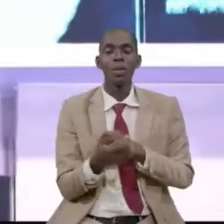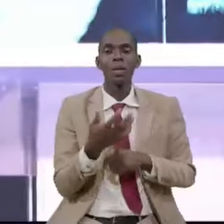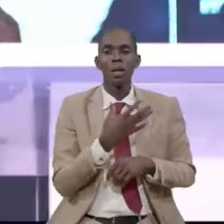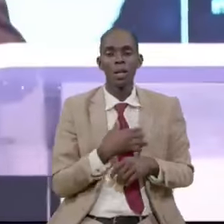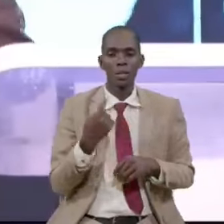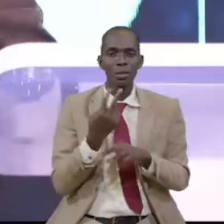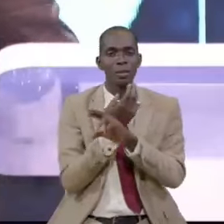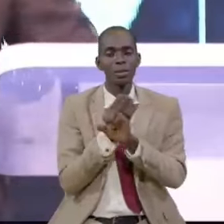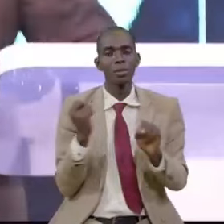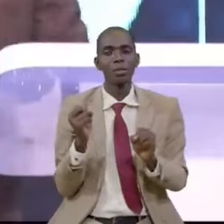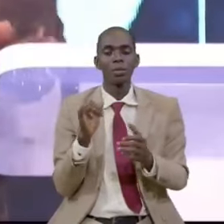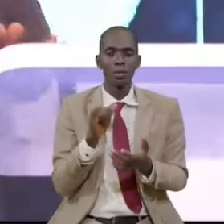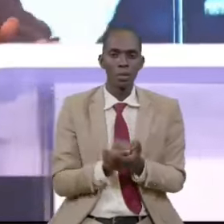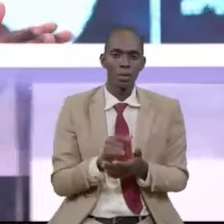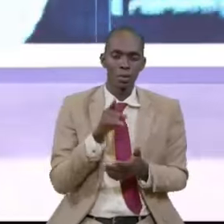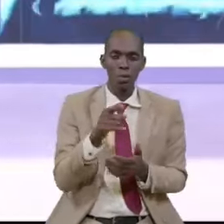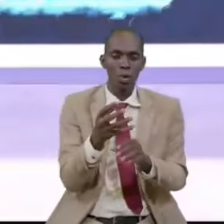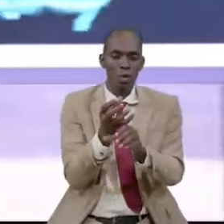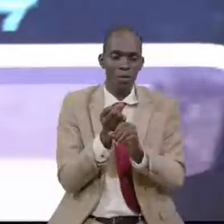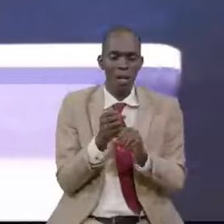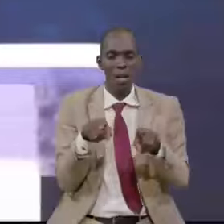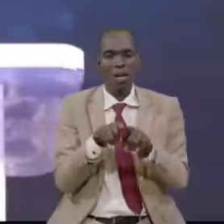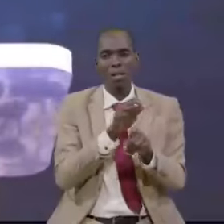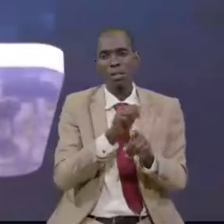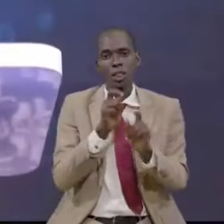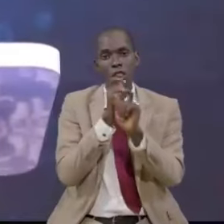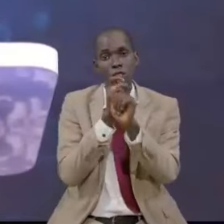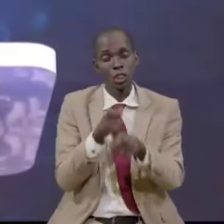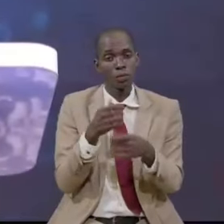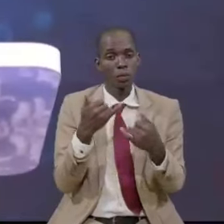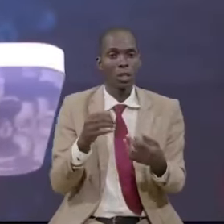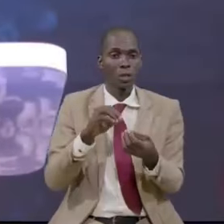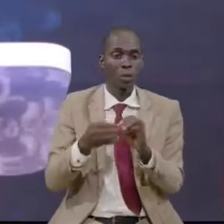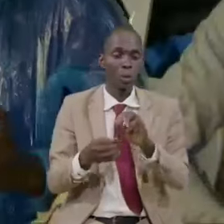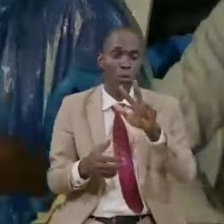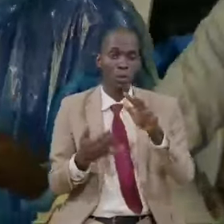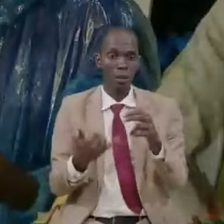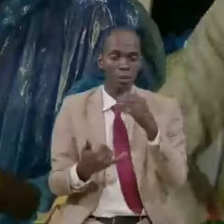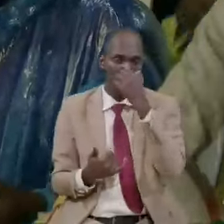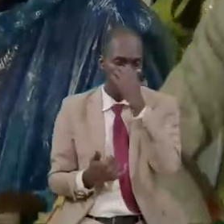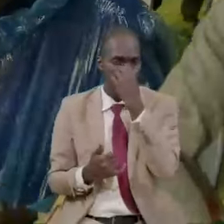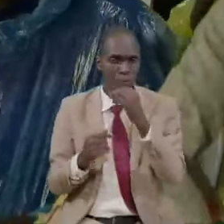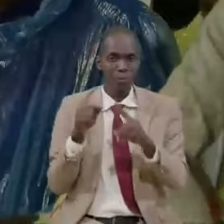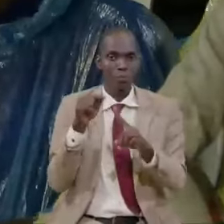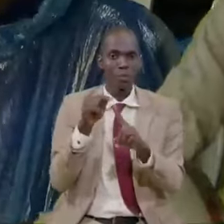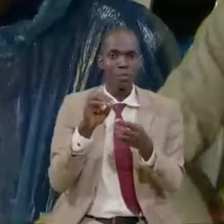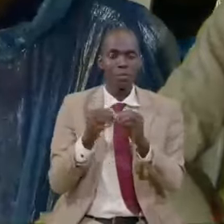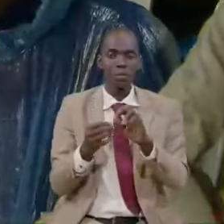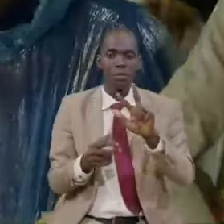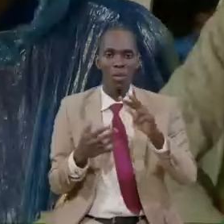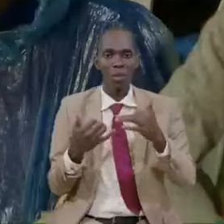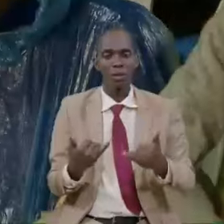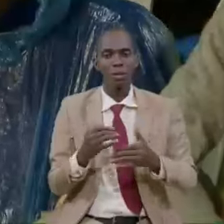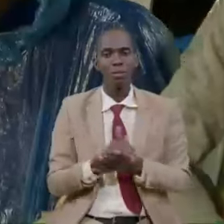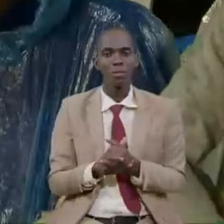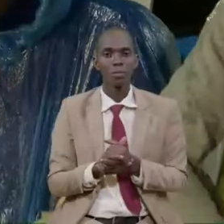have as a gift. We're coming to number three here now. Number three, we're looking at